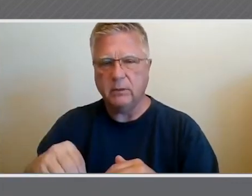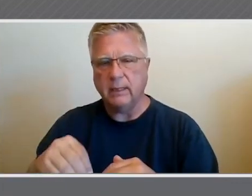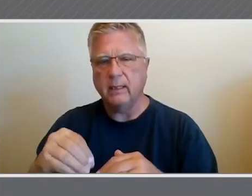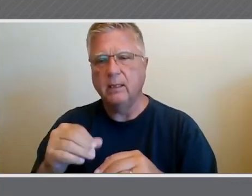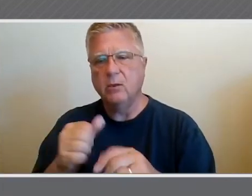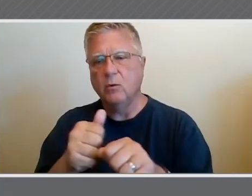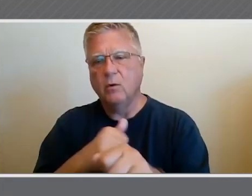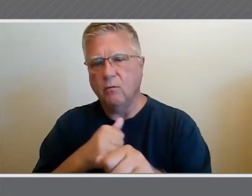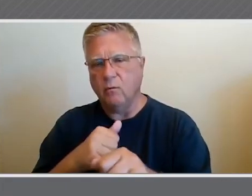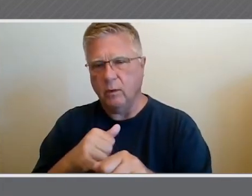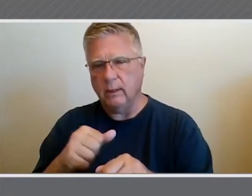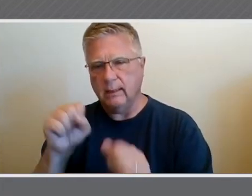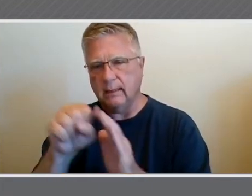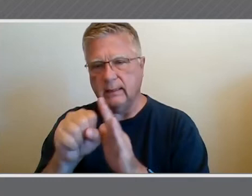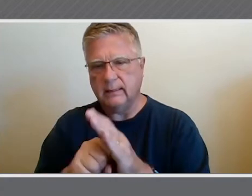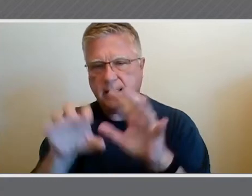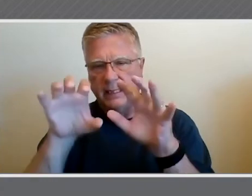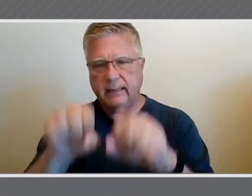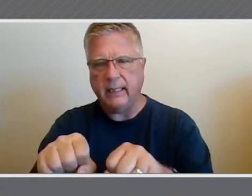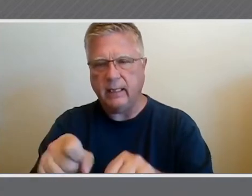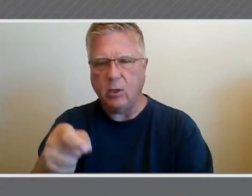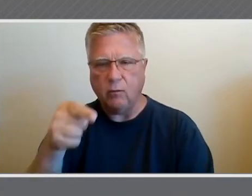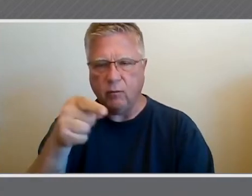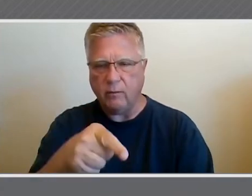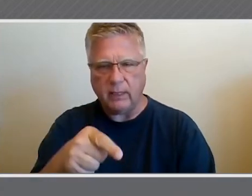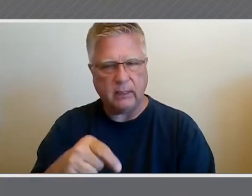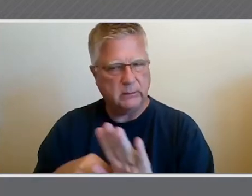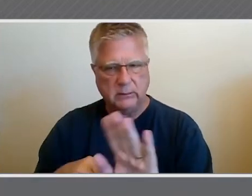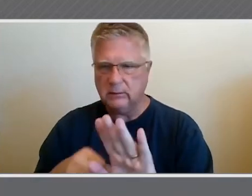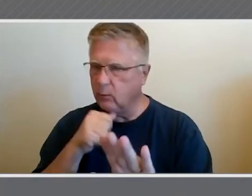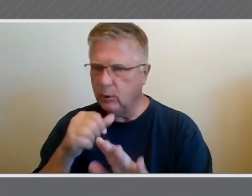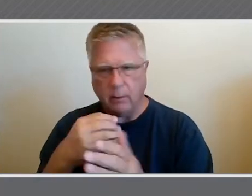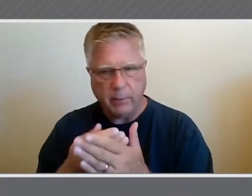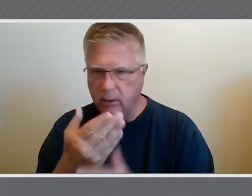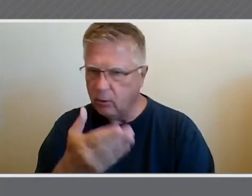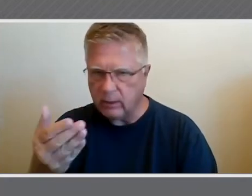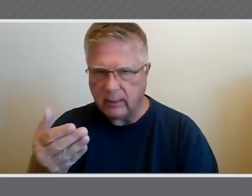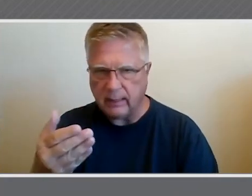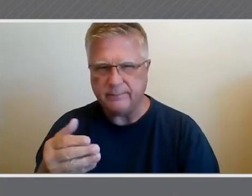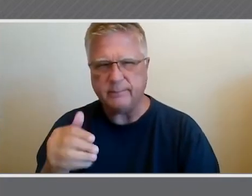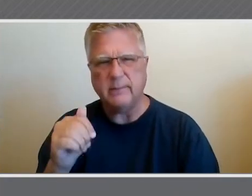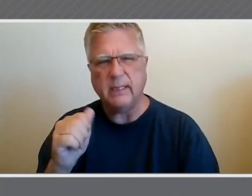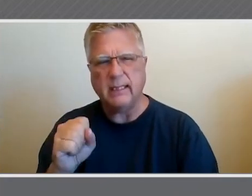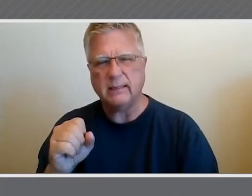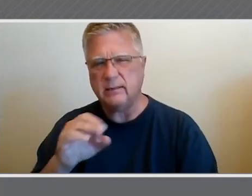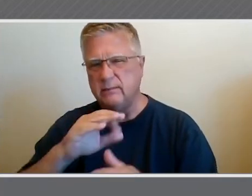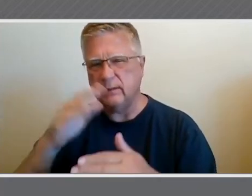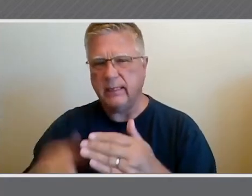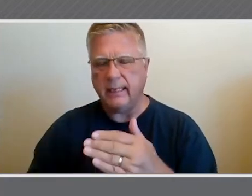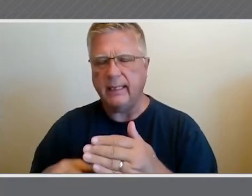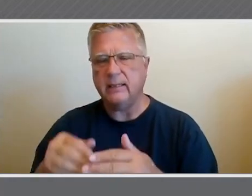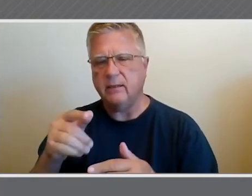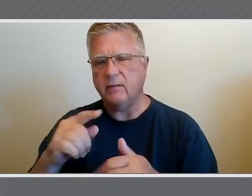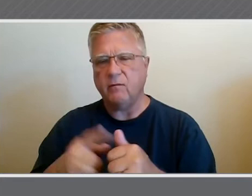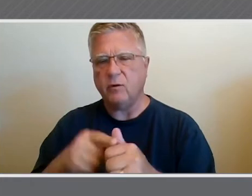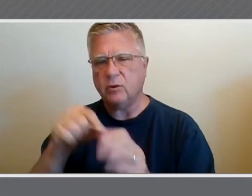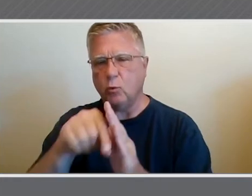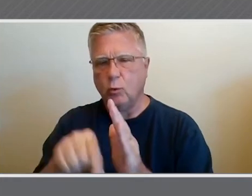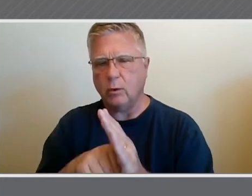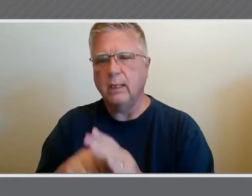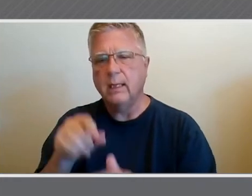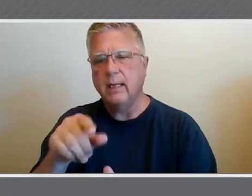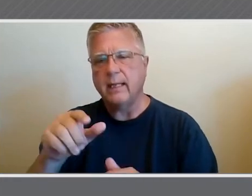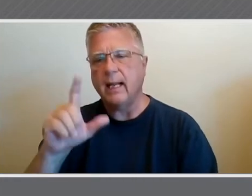fund. That would not be a good thing. As of the end of the first quarter, that liability balance was